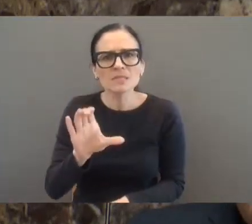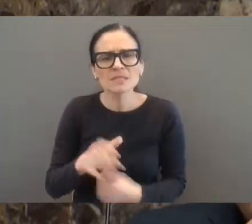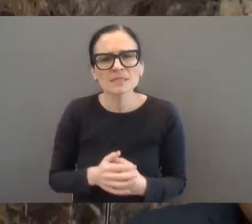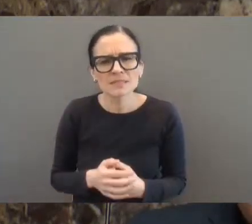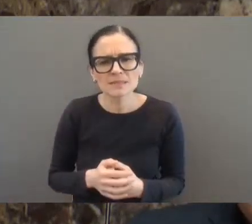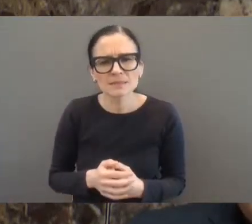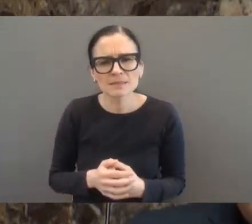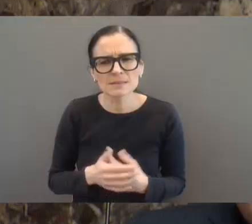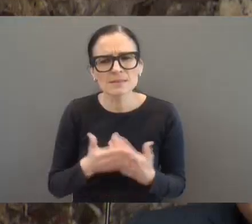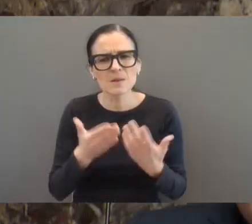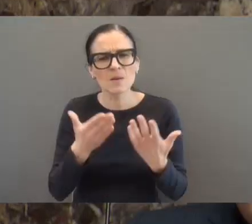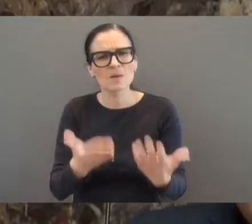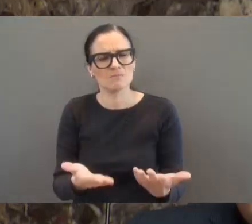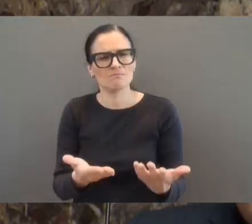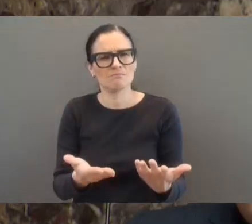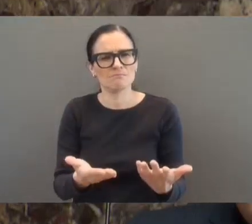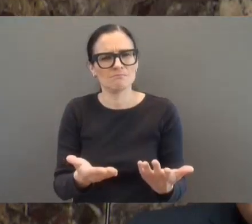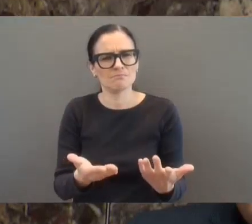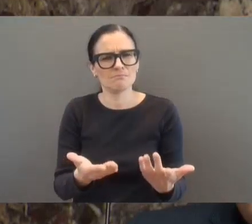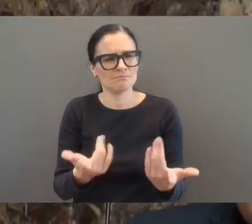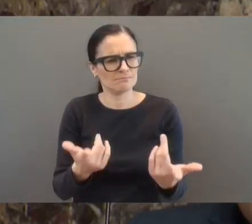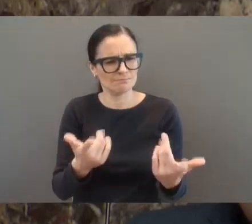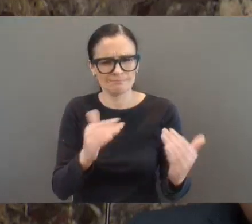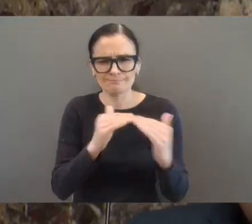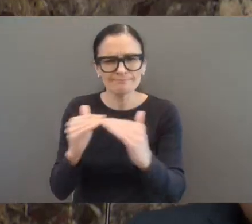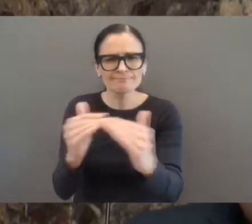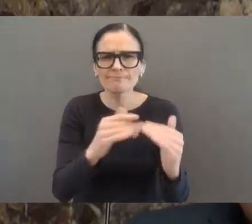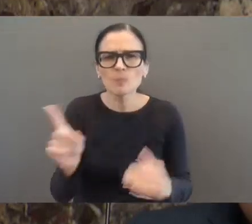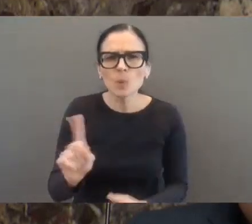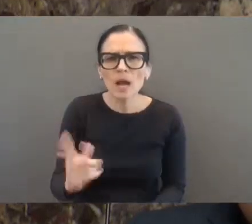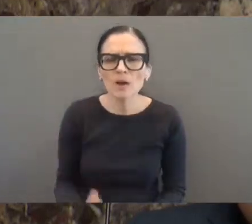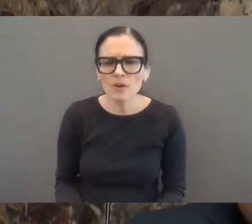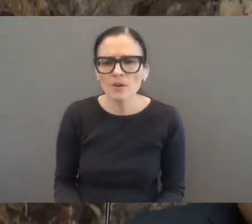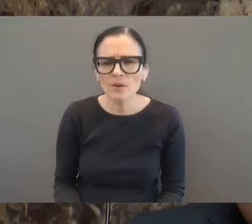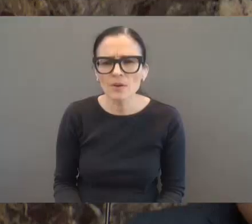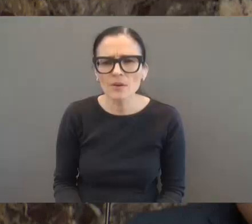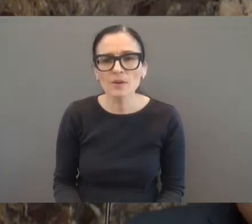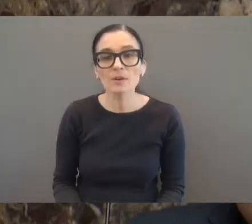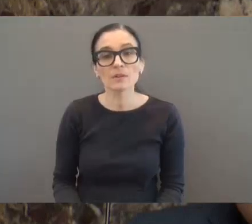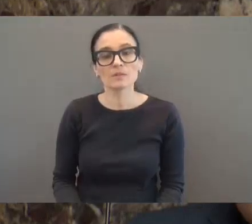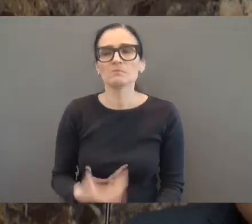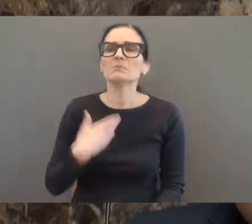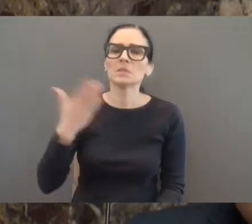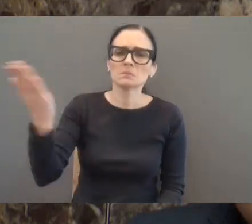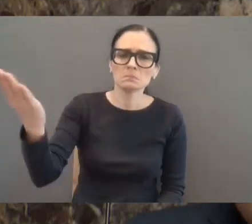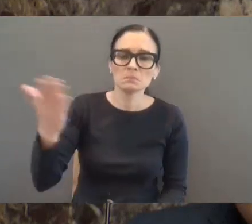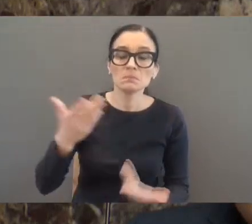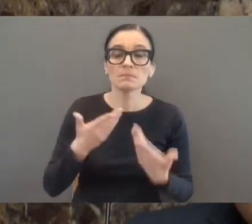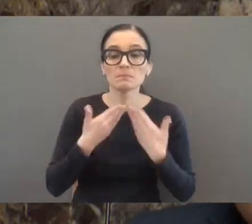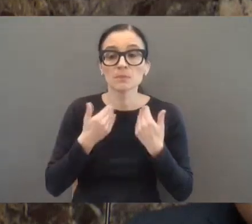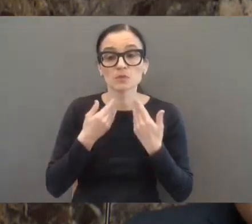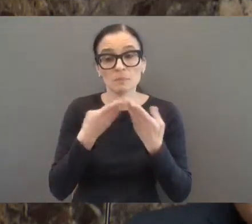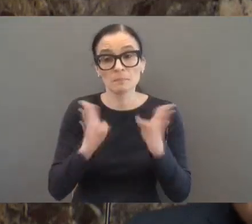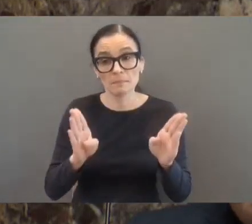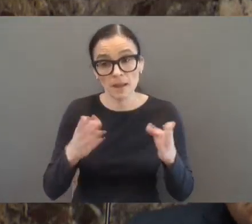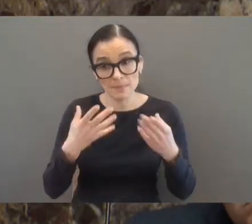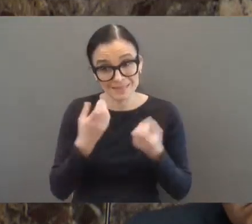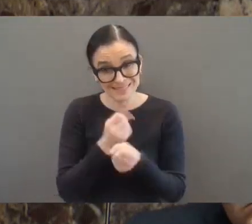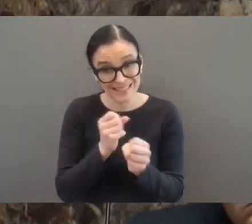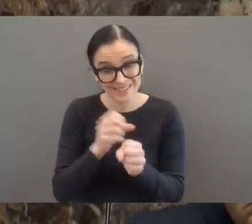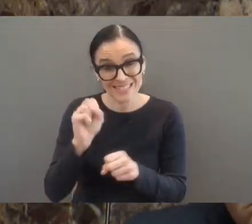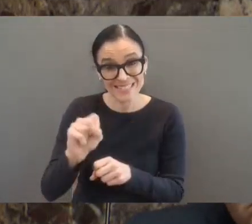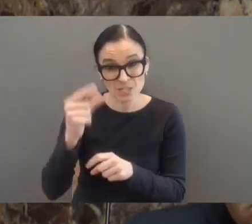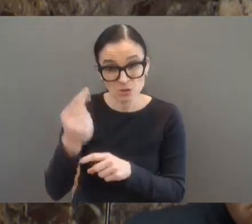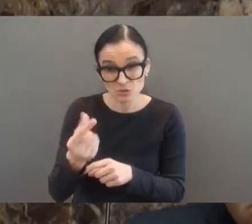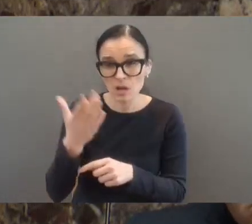to the Minister of Public Safety and Solicitor General, will you make it a priority to work with these 10 municipalities to develop